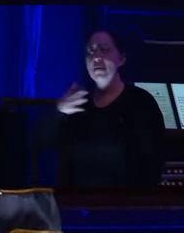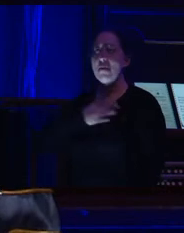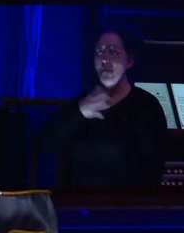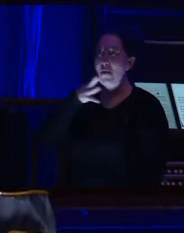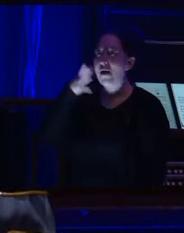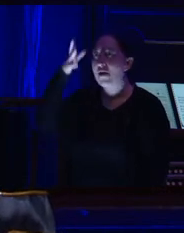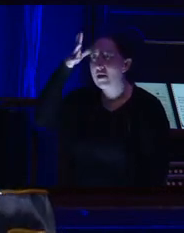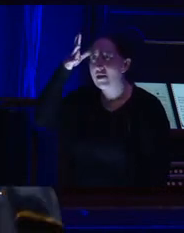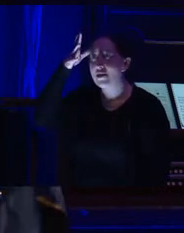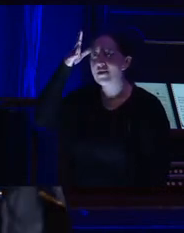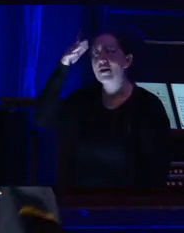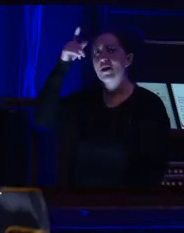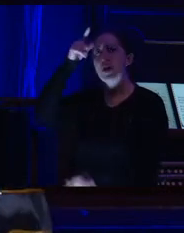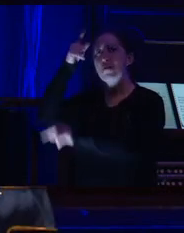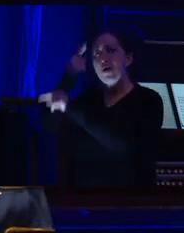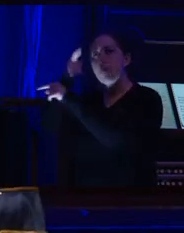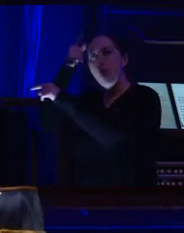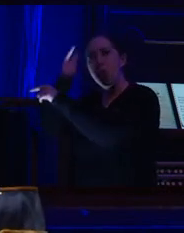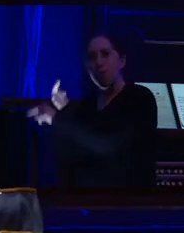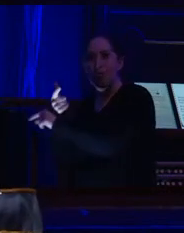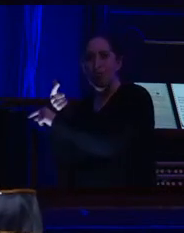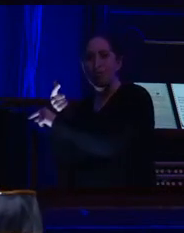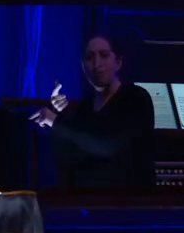parents, and my brothers.